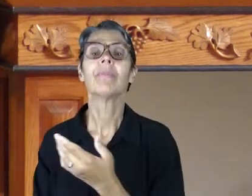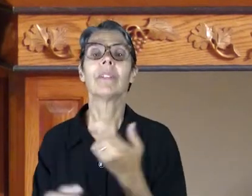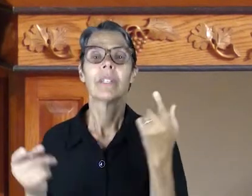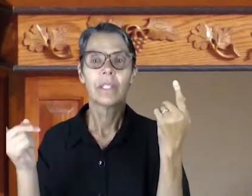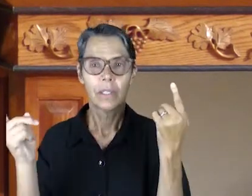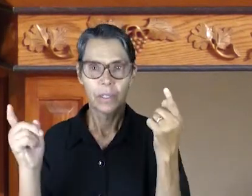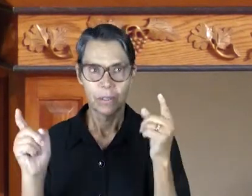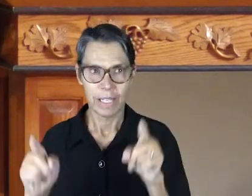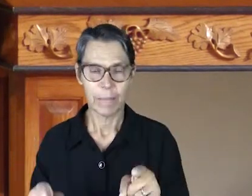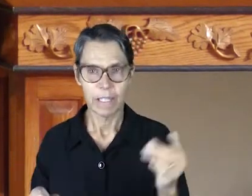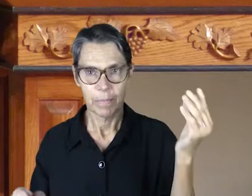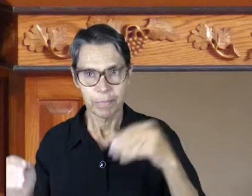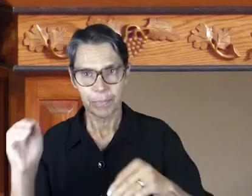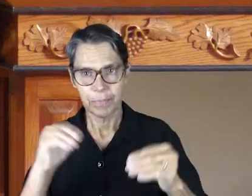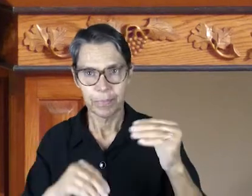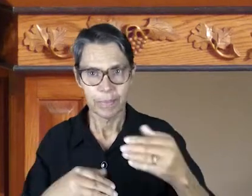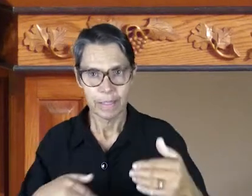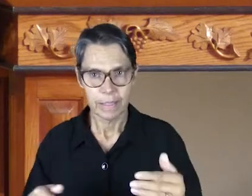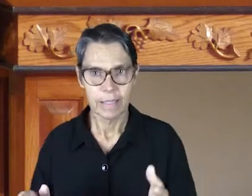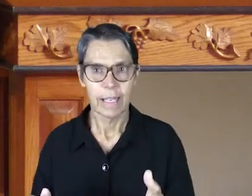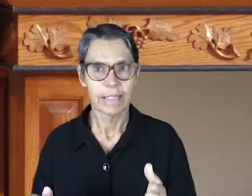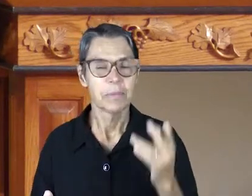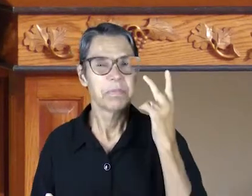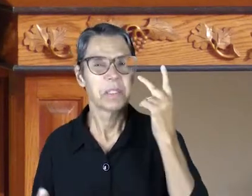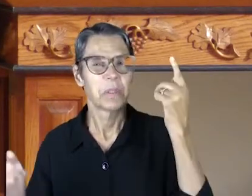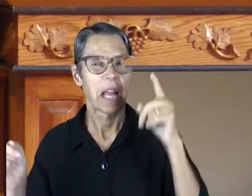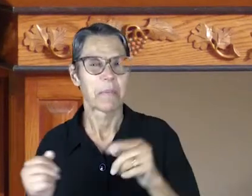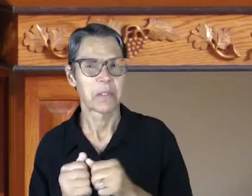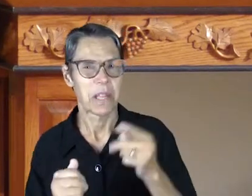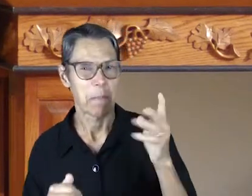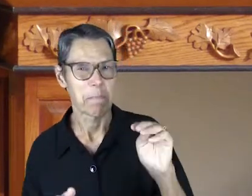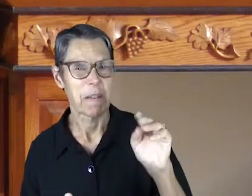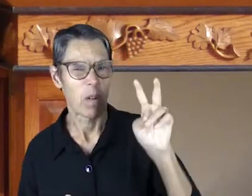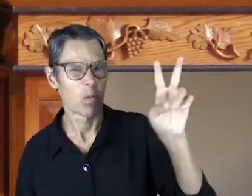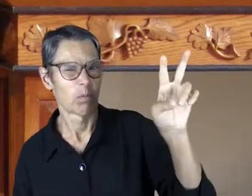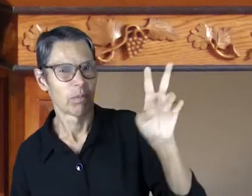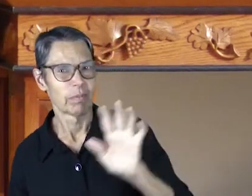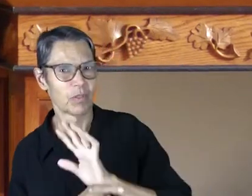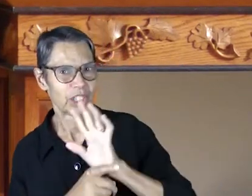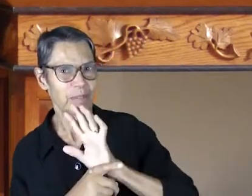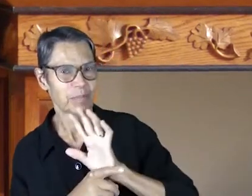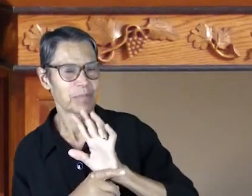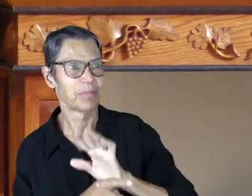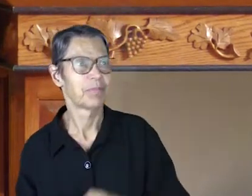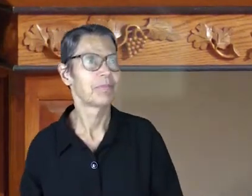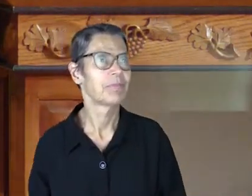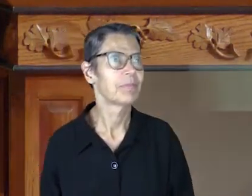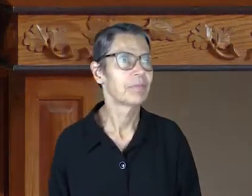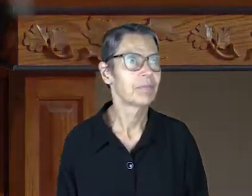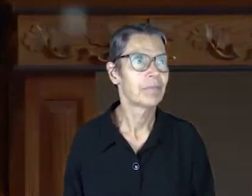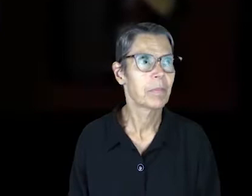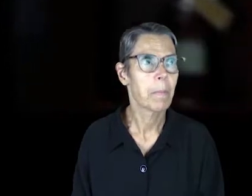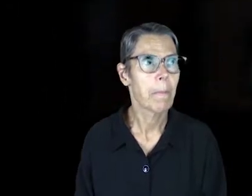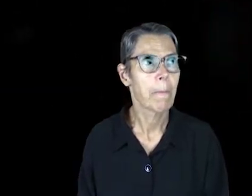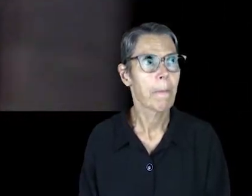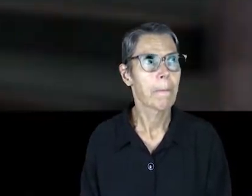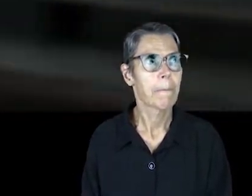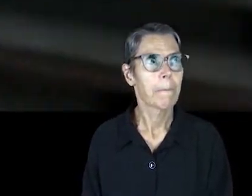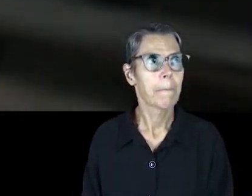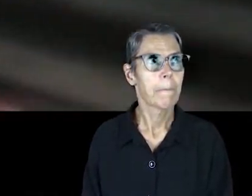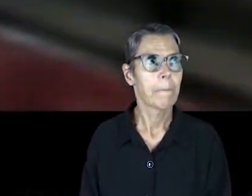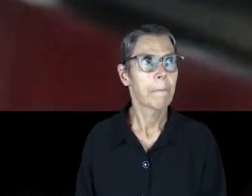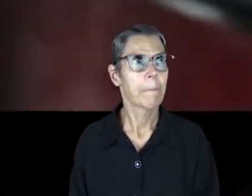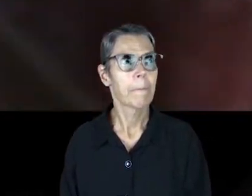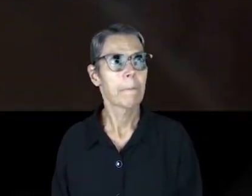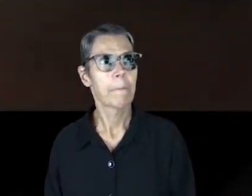And this is what happens as he comes out of his office, having packed up his box. If we could see that video clip, please.